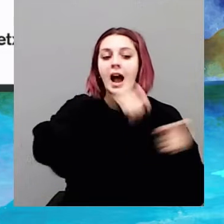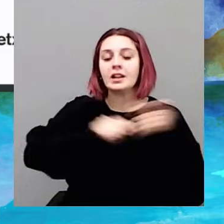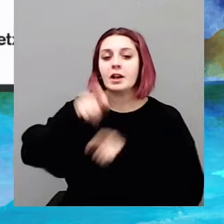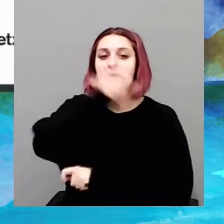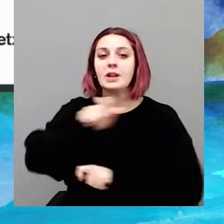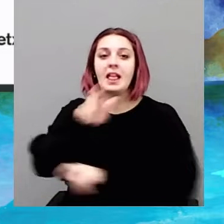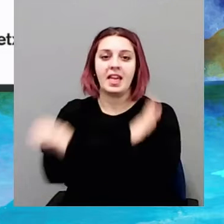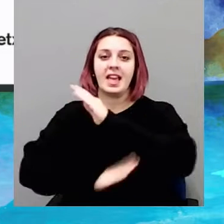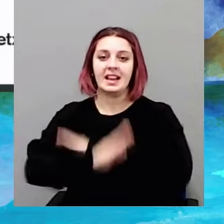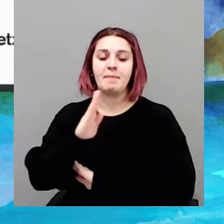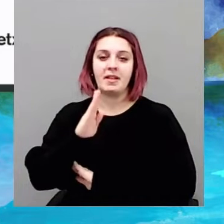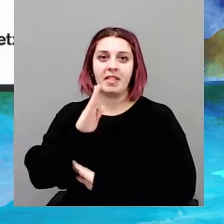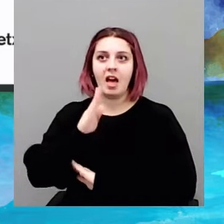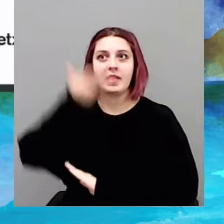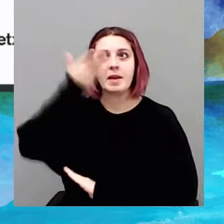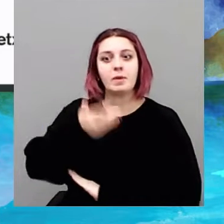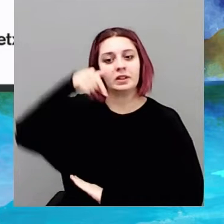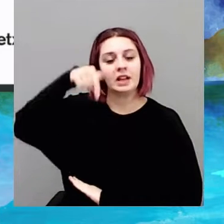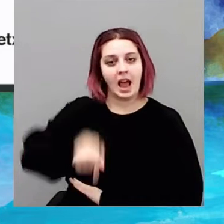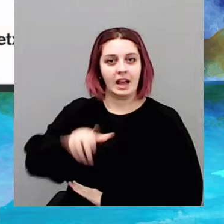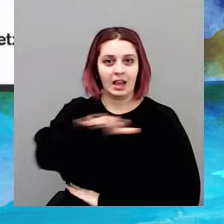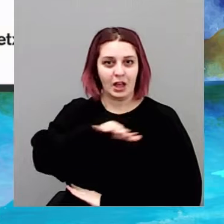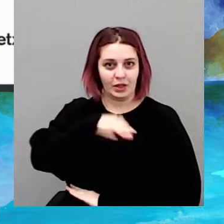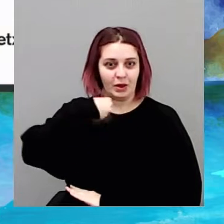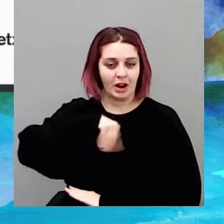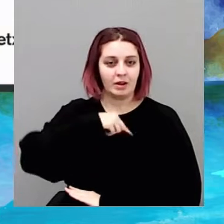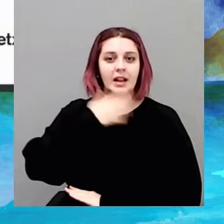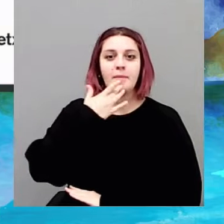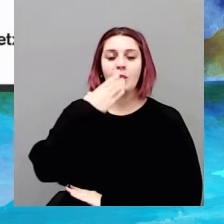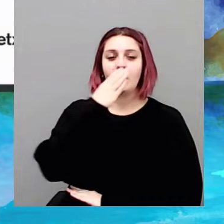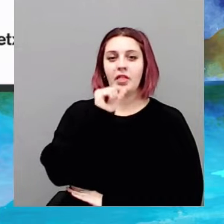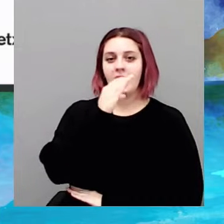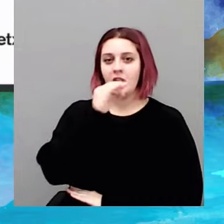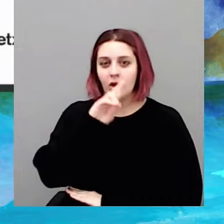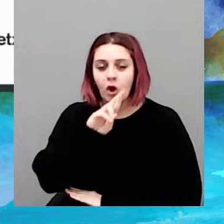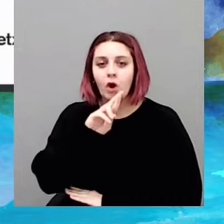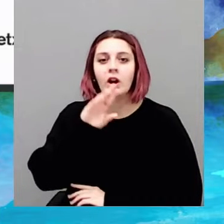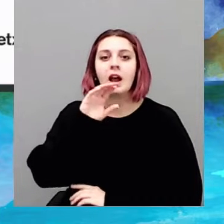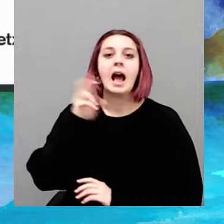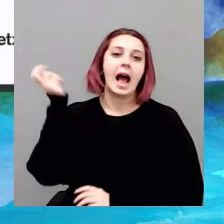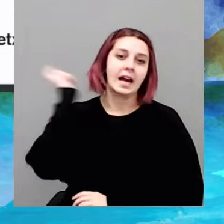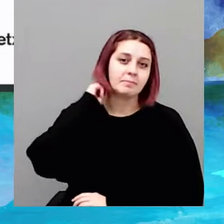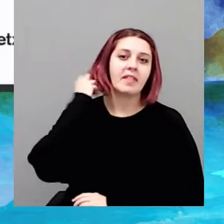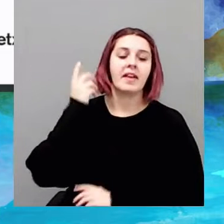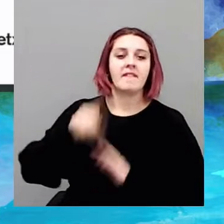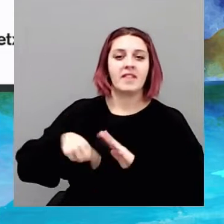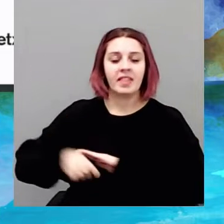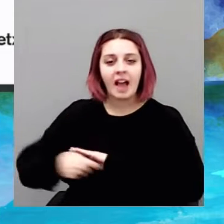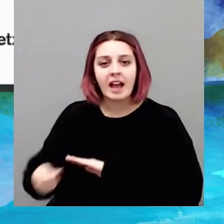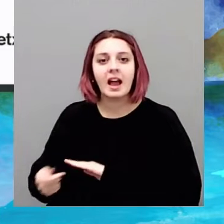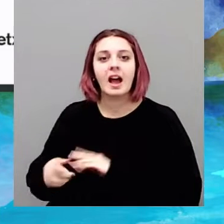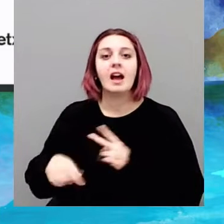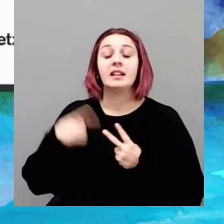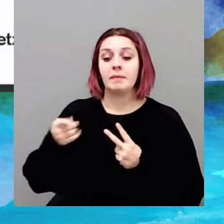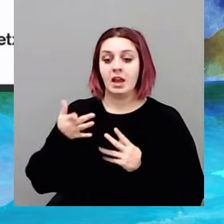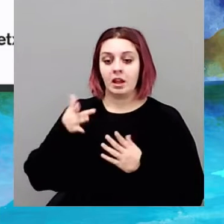we've had a lot of contact with disability associations here